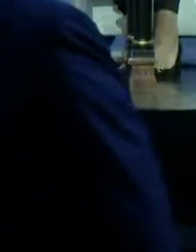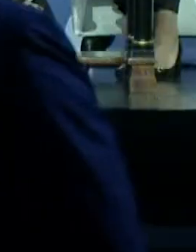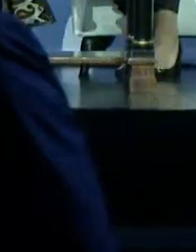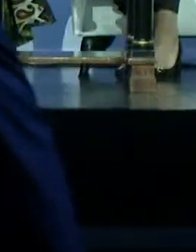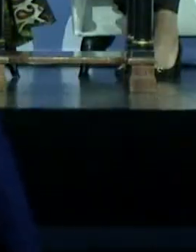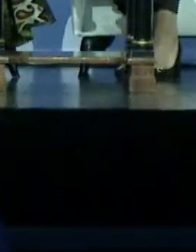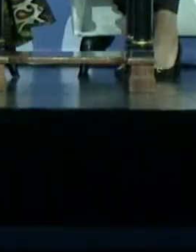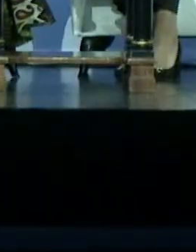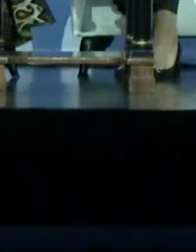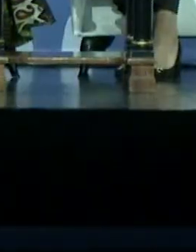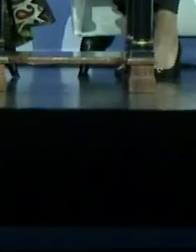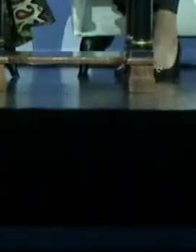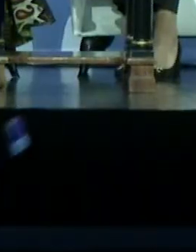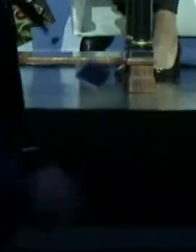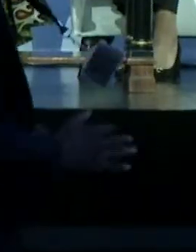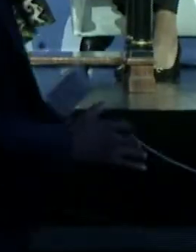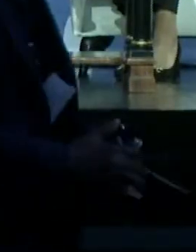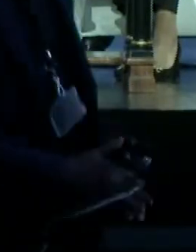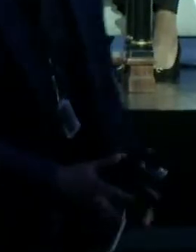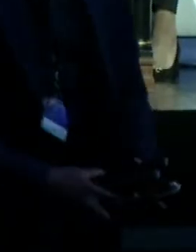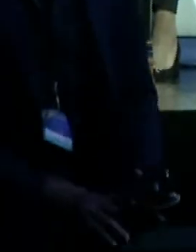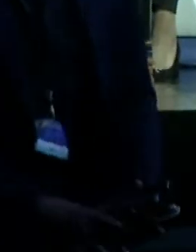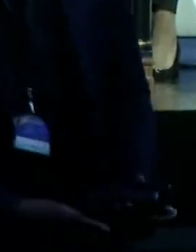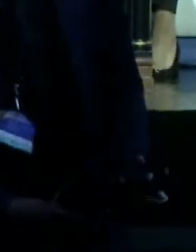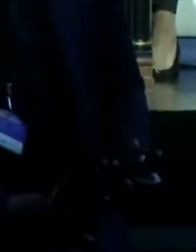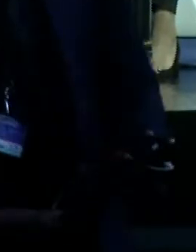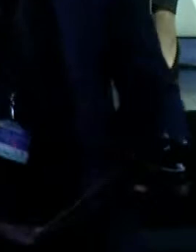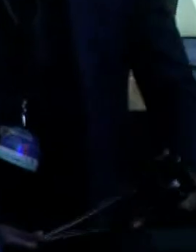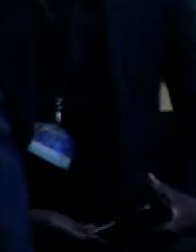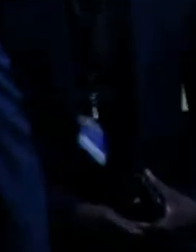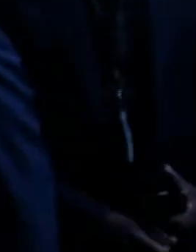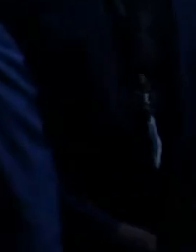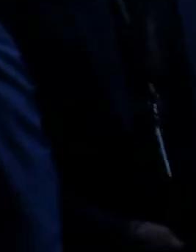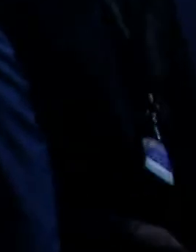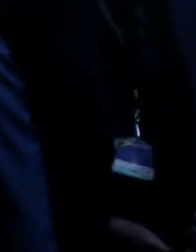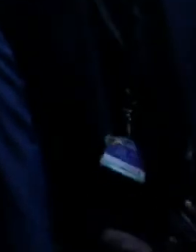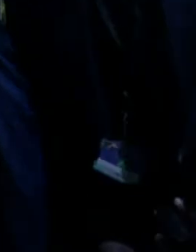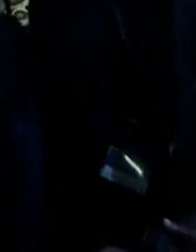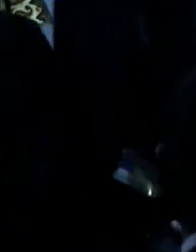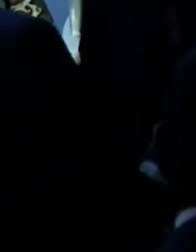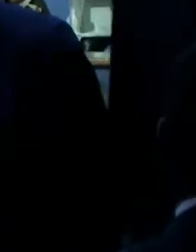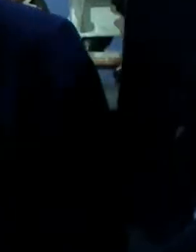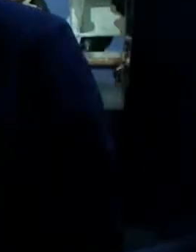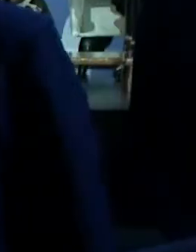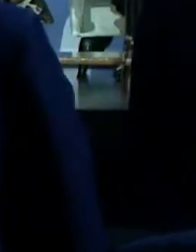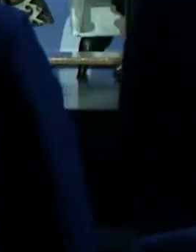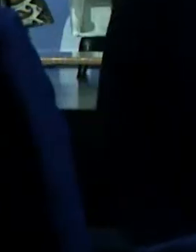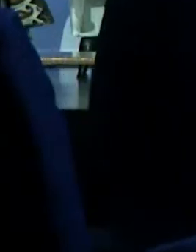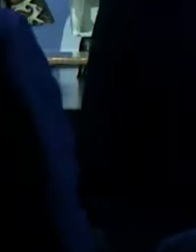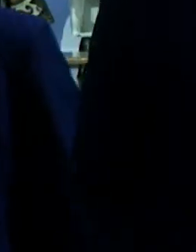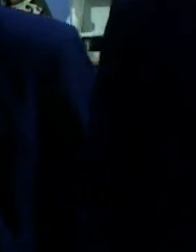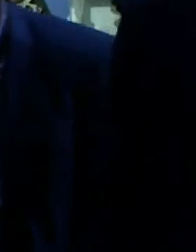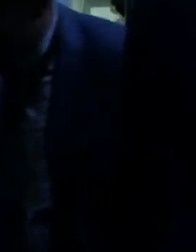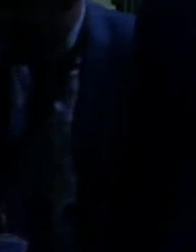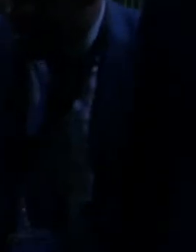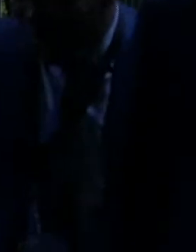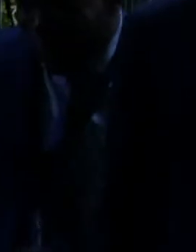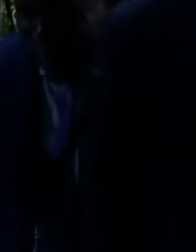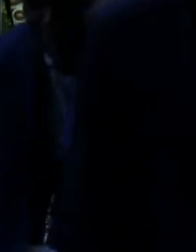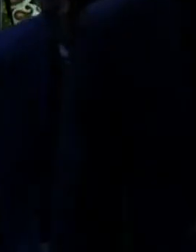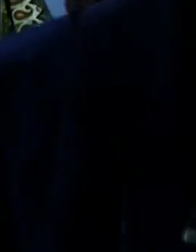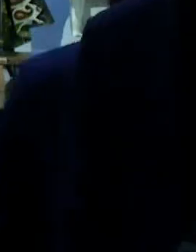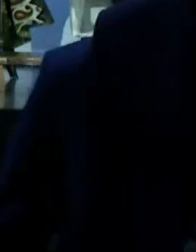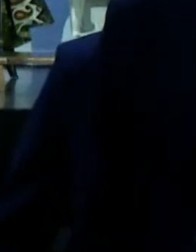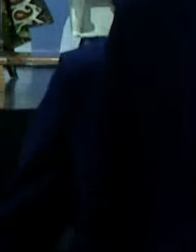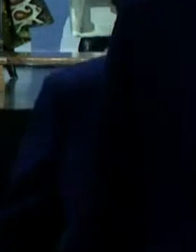and recognized by international media as one of Africa's top 100 economic leaders. Before assuming the First